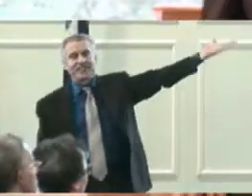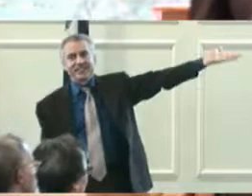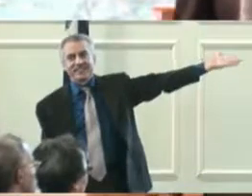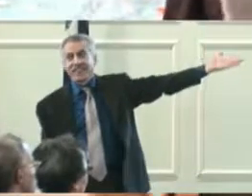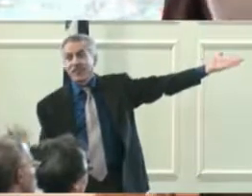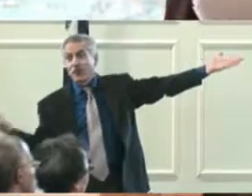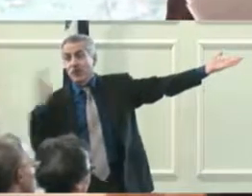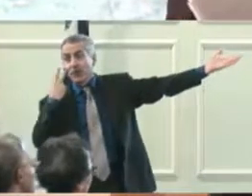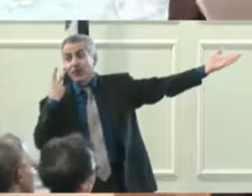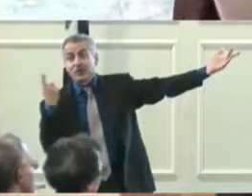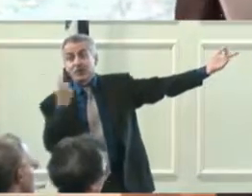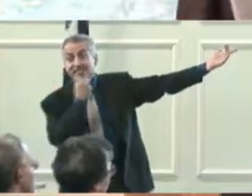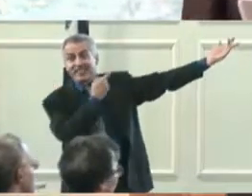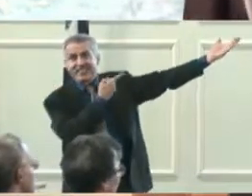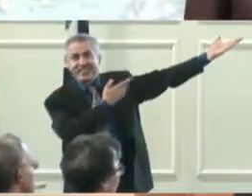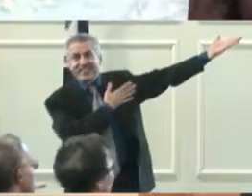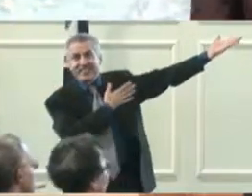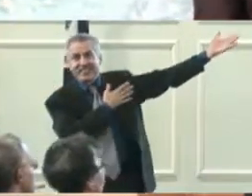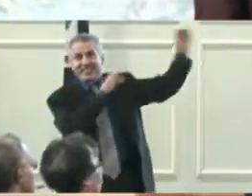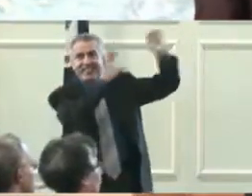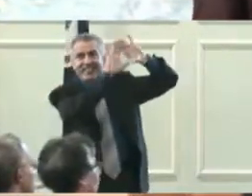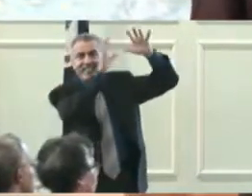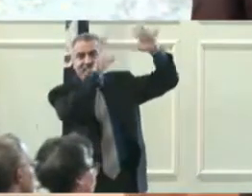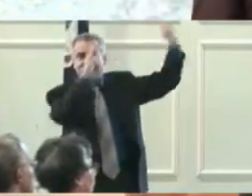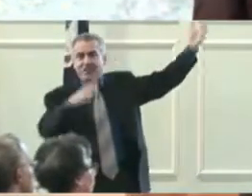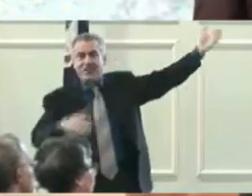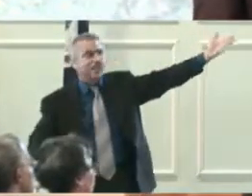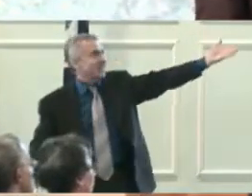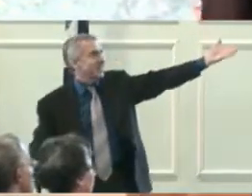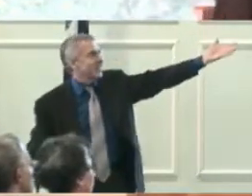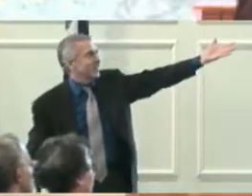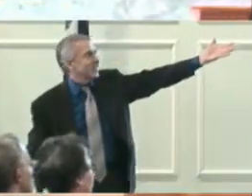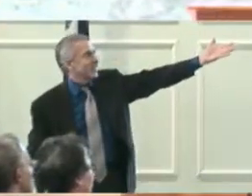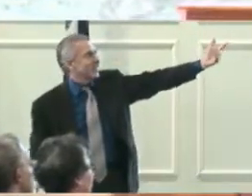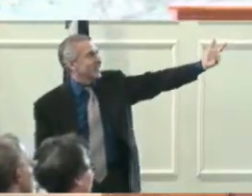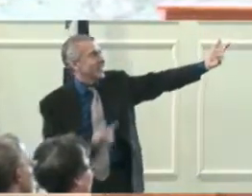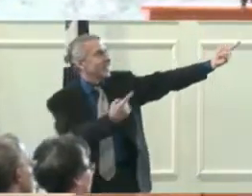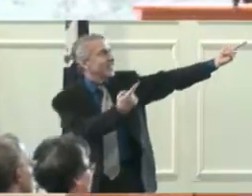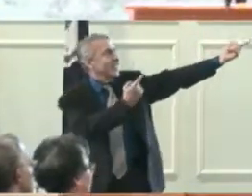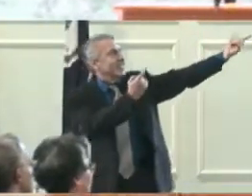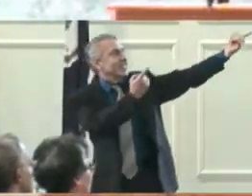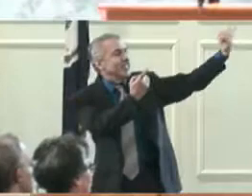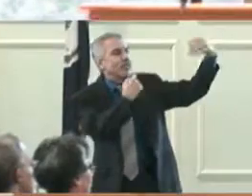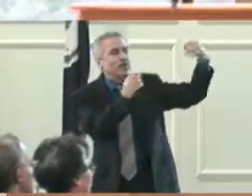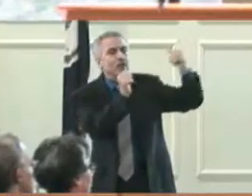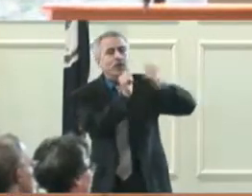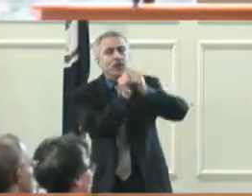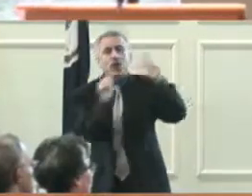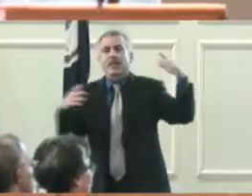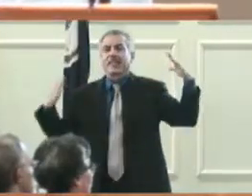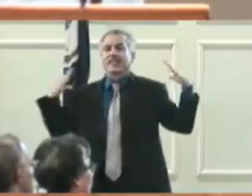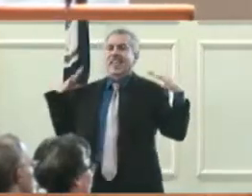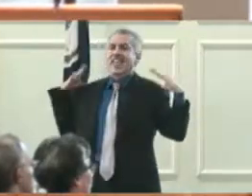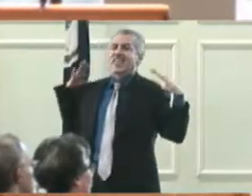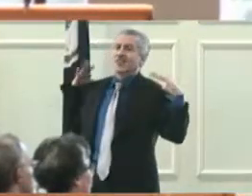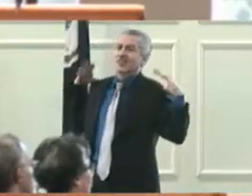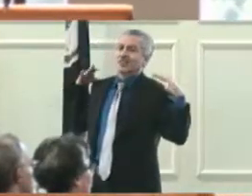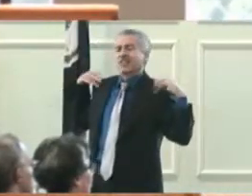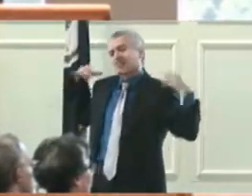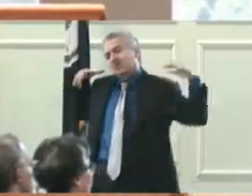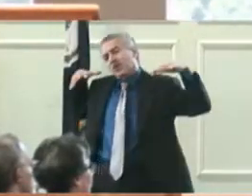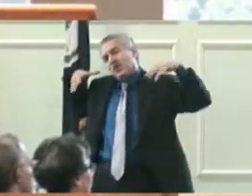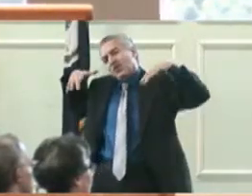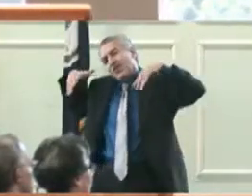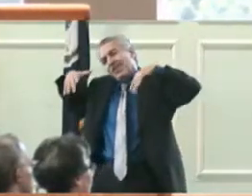to see Jesus coming in the clouds of heaven. And he's coming, the Bible says, with all his angels. And he wants us to be